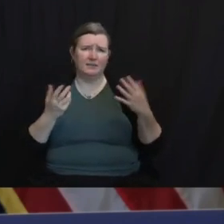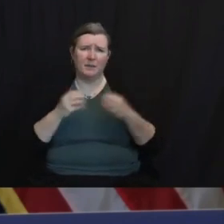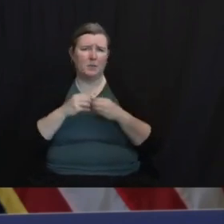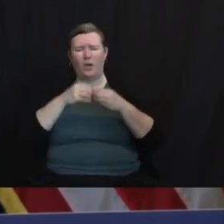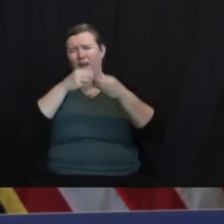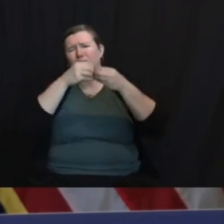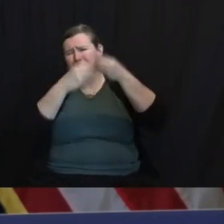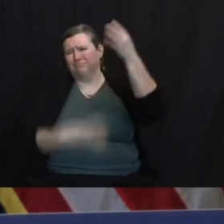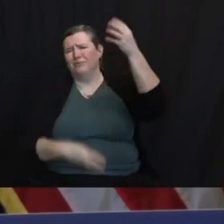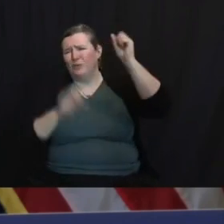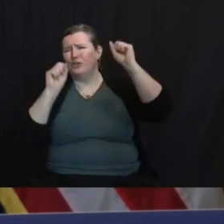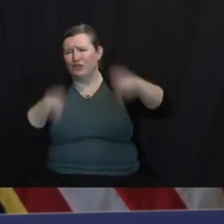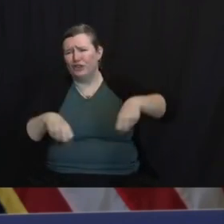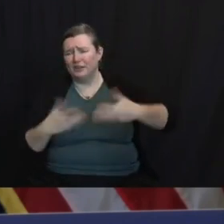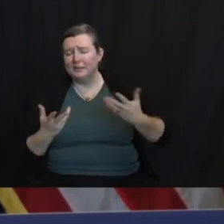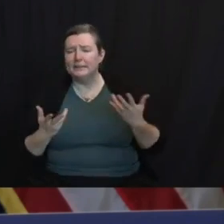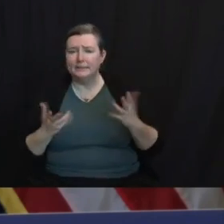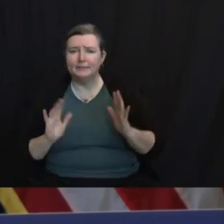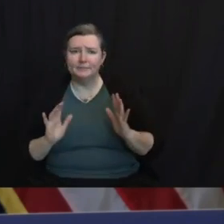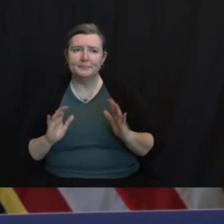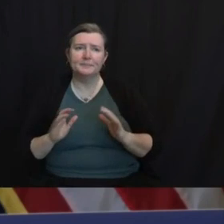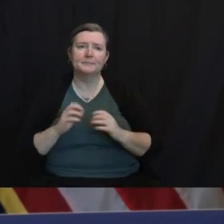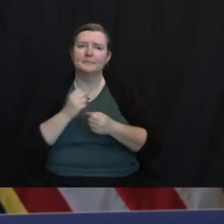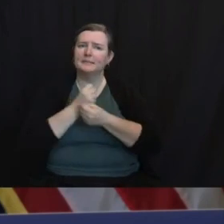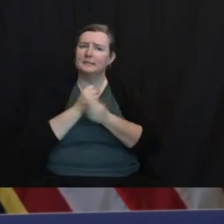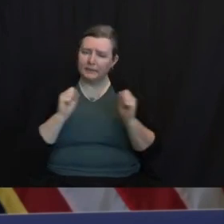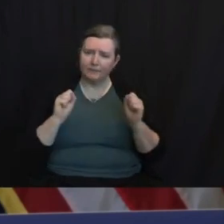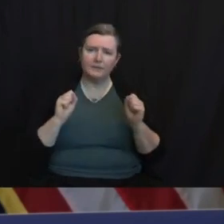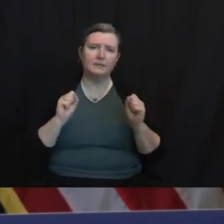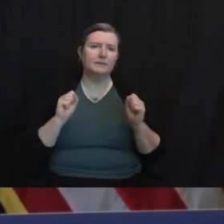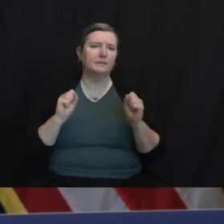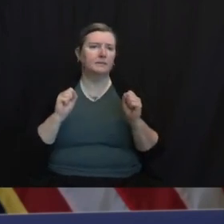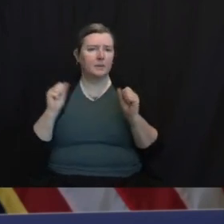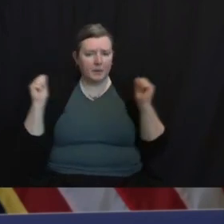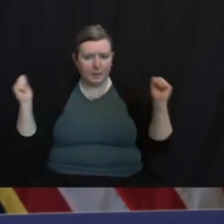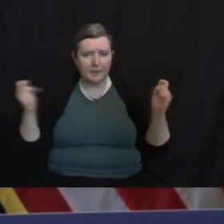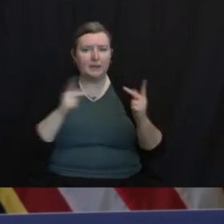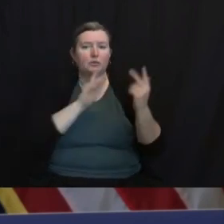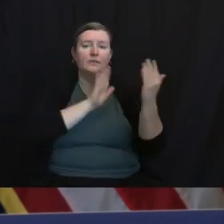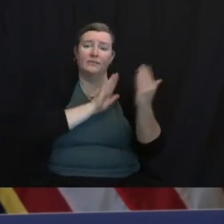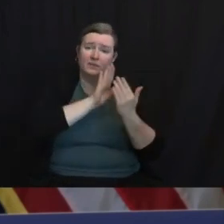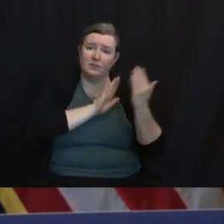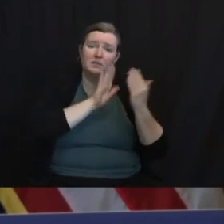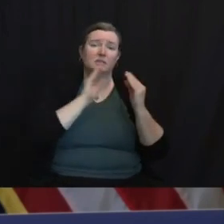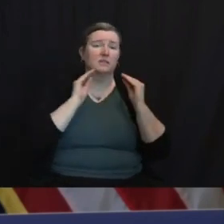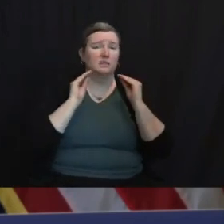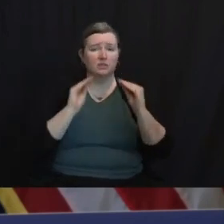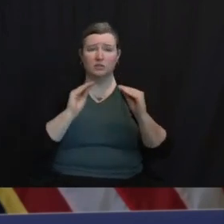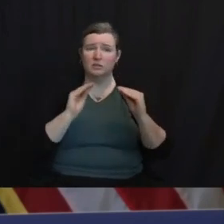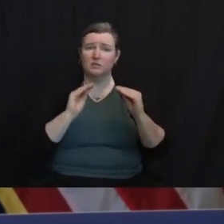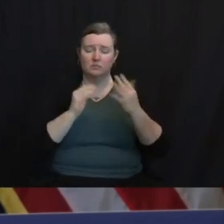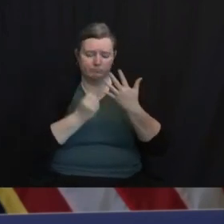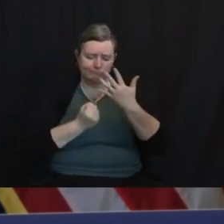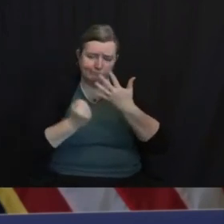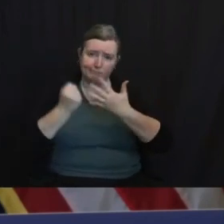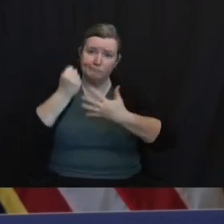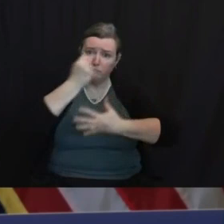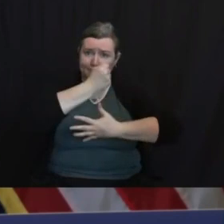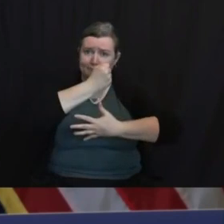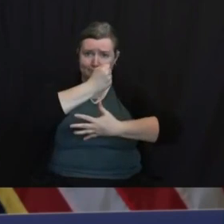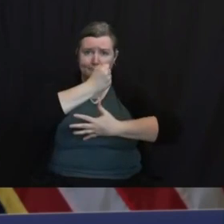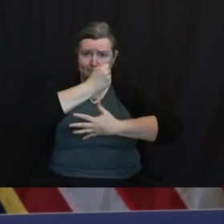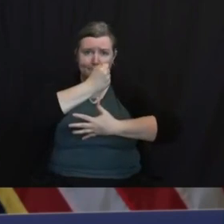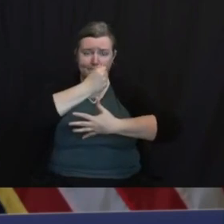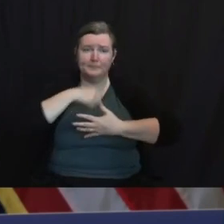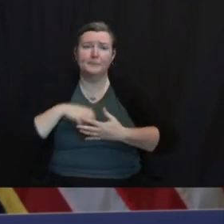instruction is among our foremost priorities. 2 days ago, we released the application for